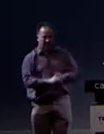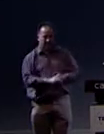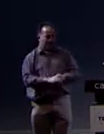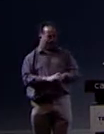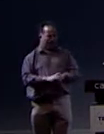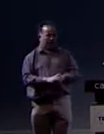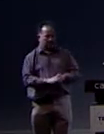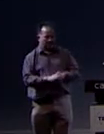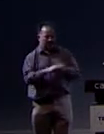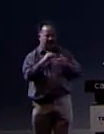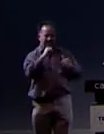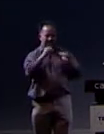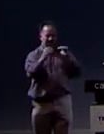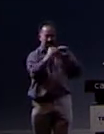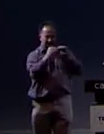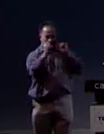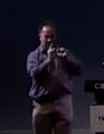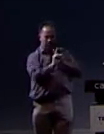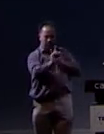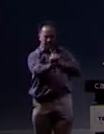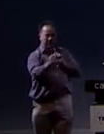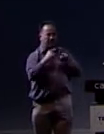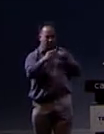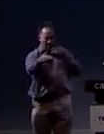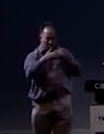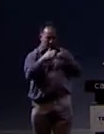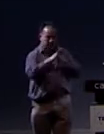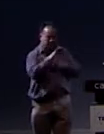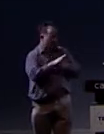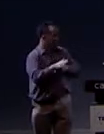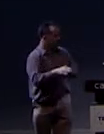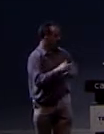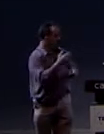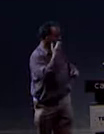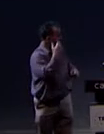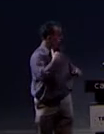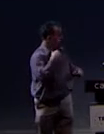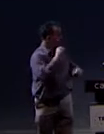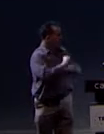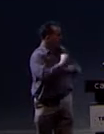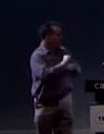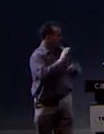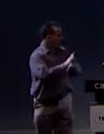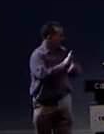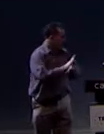not equidistant anymore, but close enough. This is, you know, I work on an academic